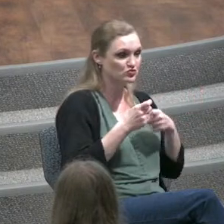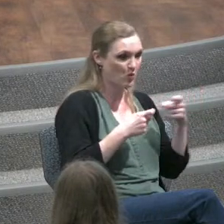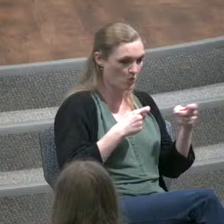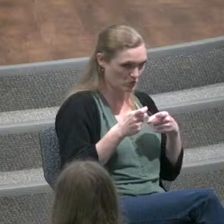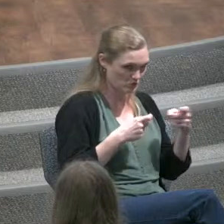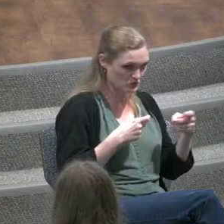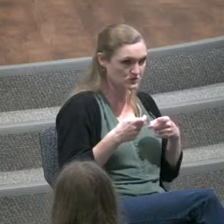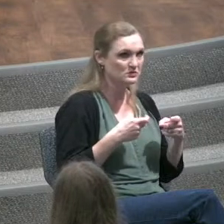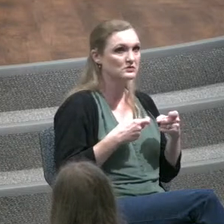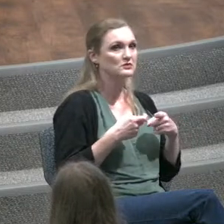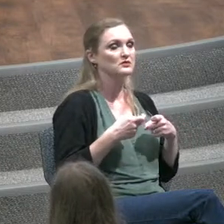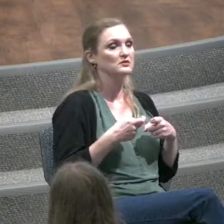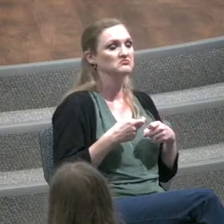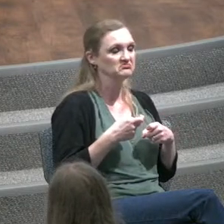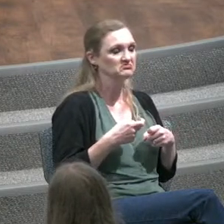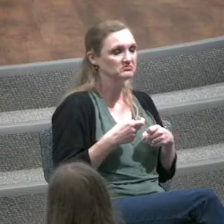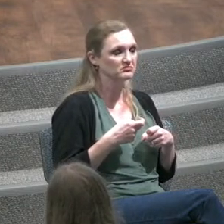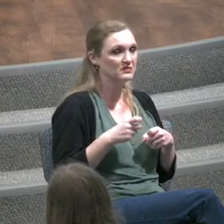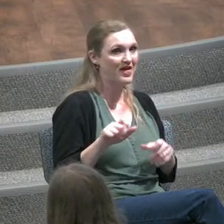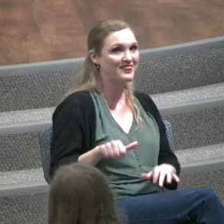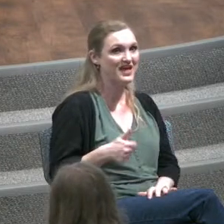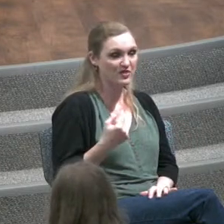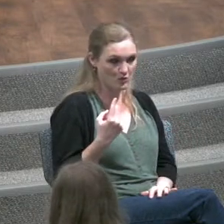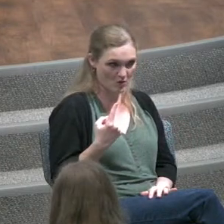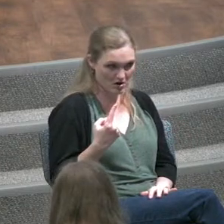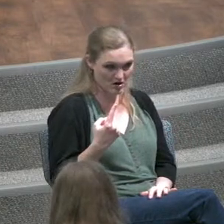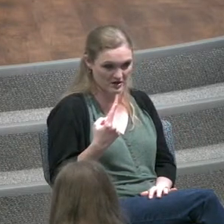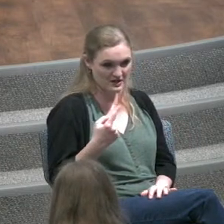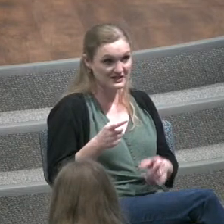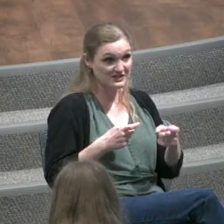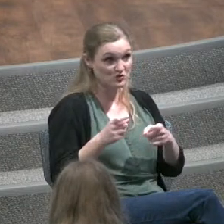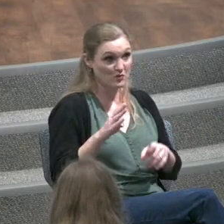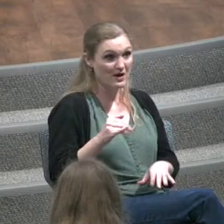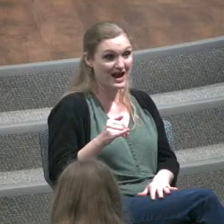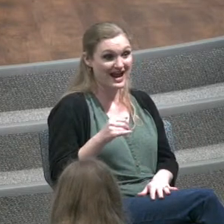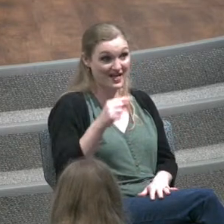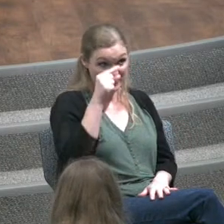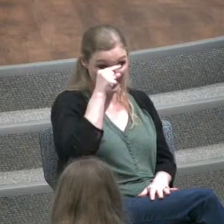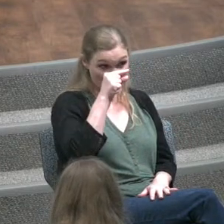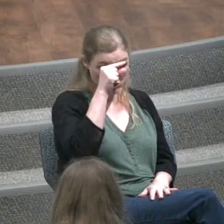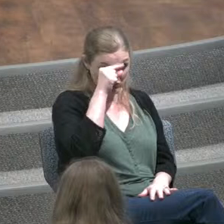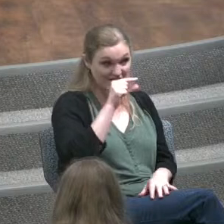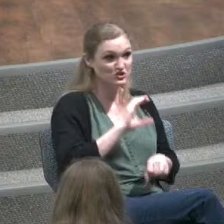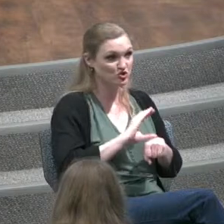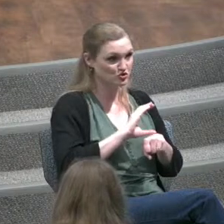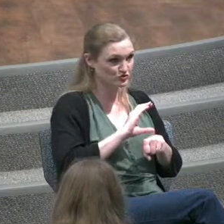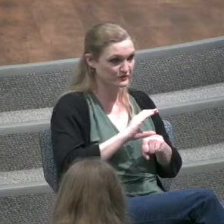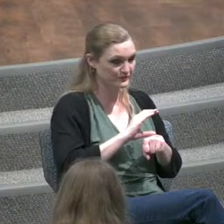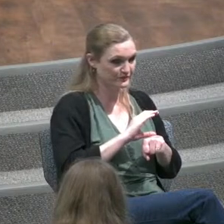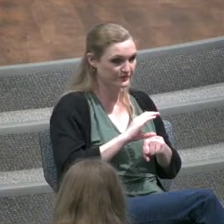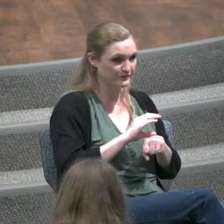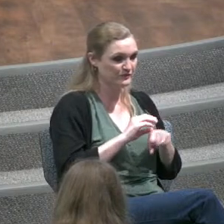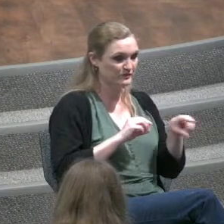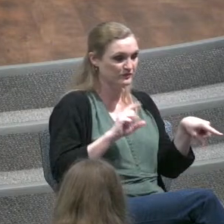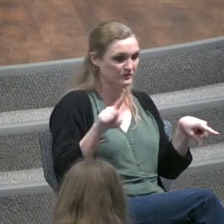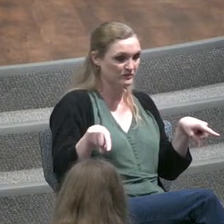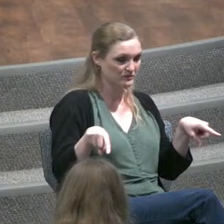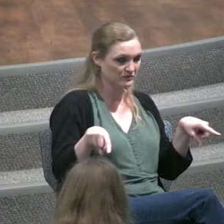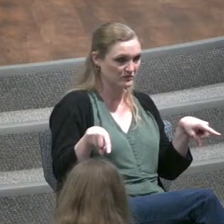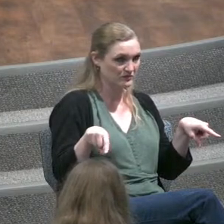class. One is Franciscan controlled. One is controlled by the Greek Orthodox Church. But these